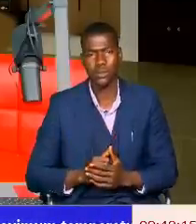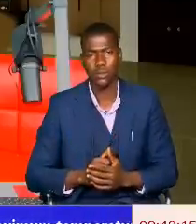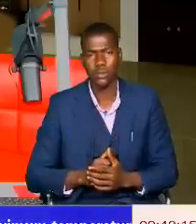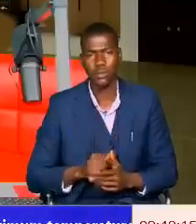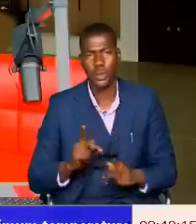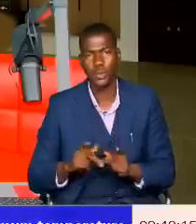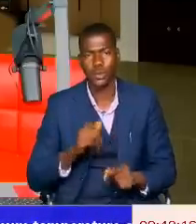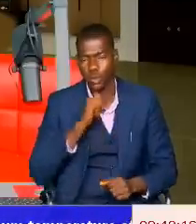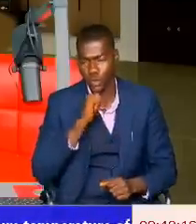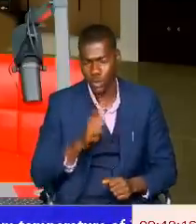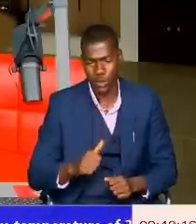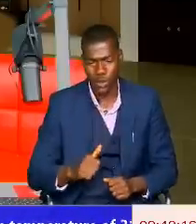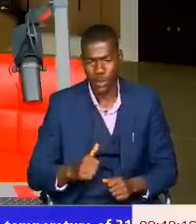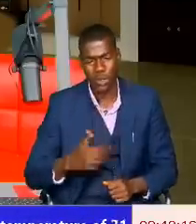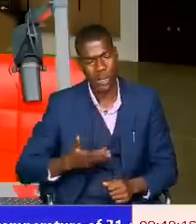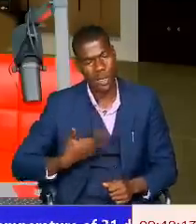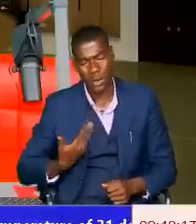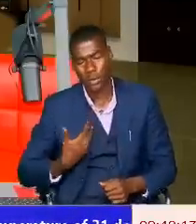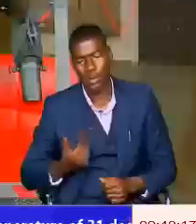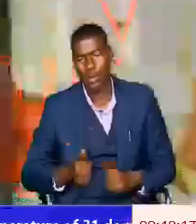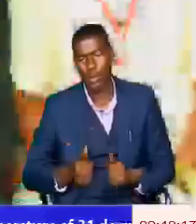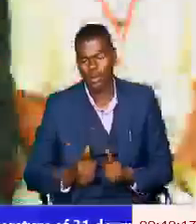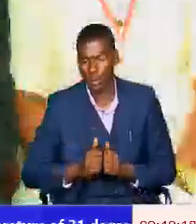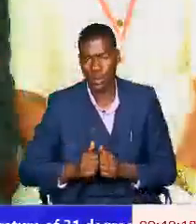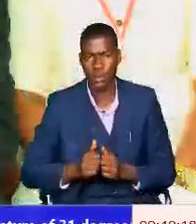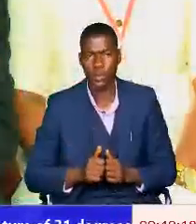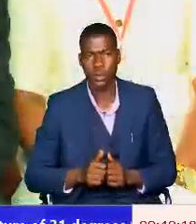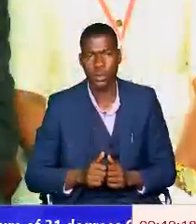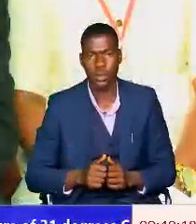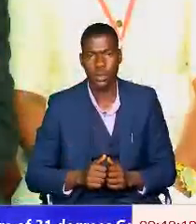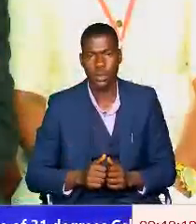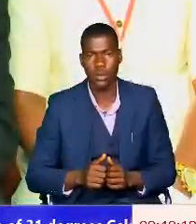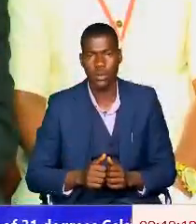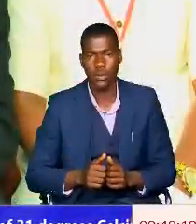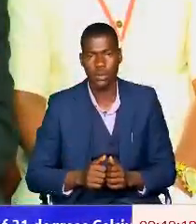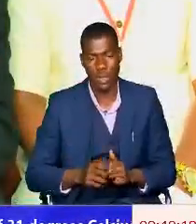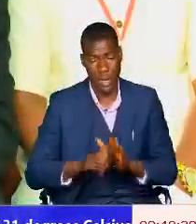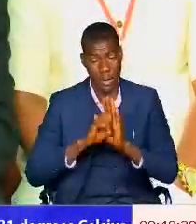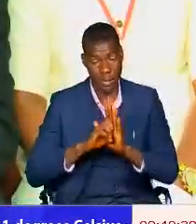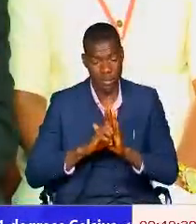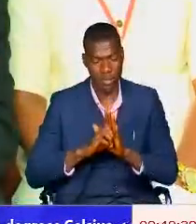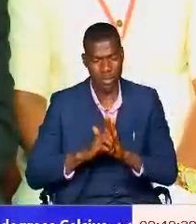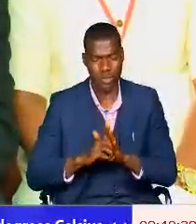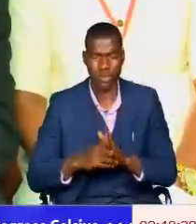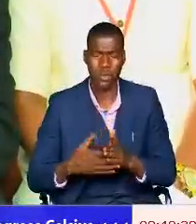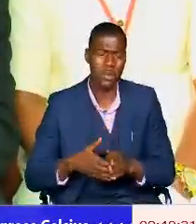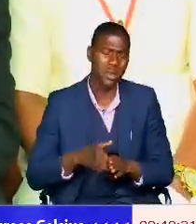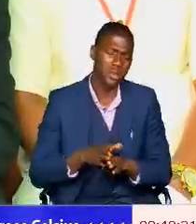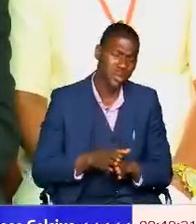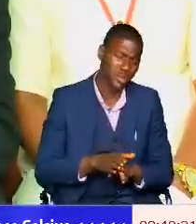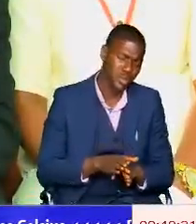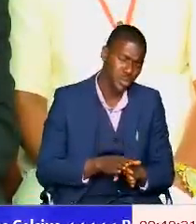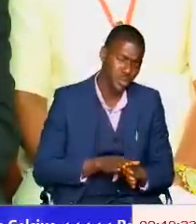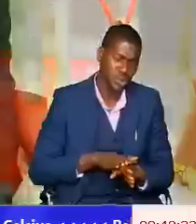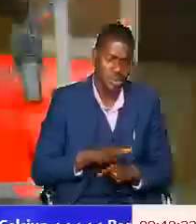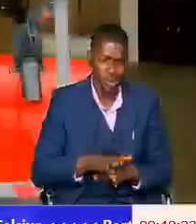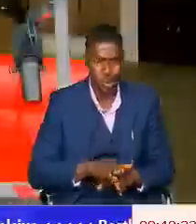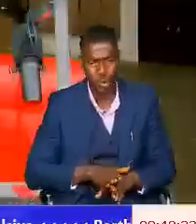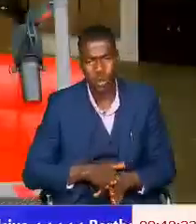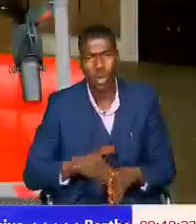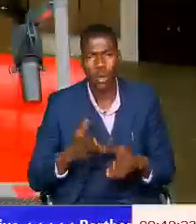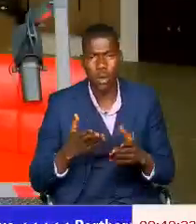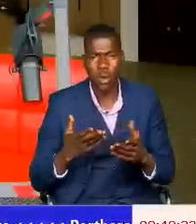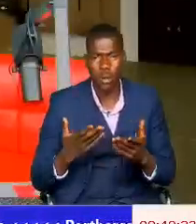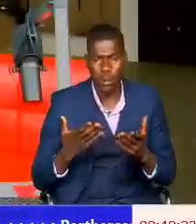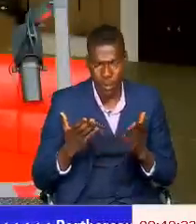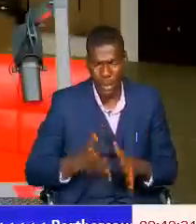people know they happy with, like delay. person go they expect something